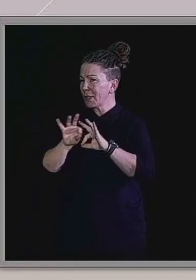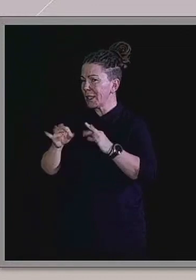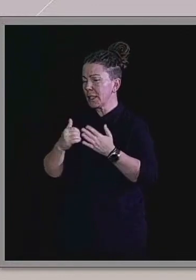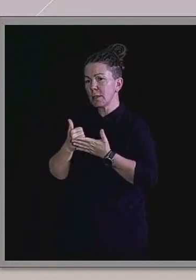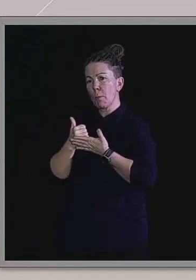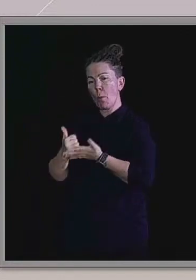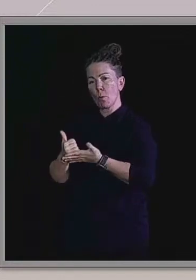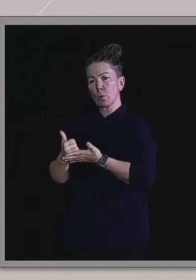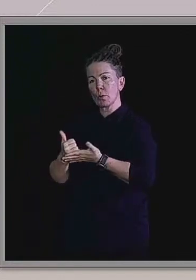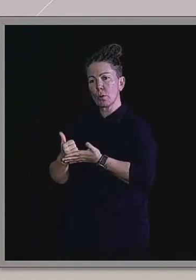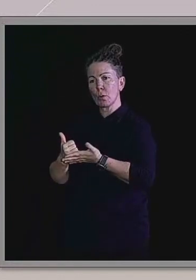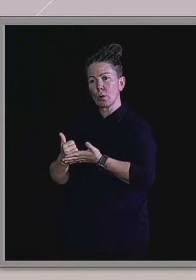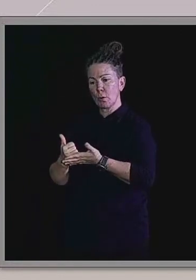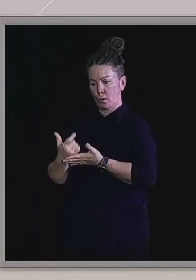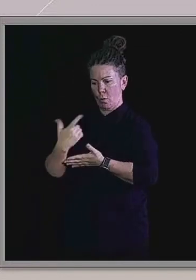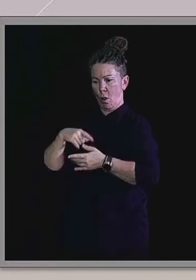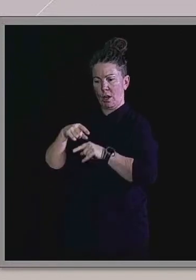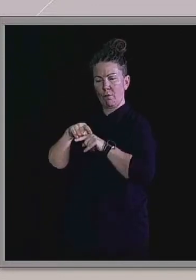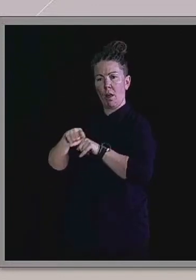only rely on our